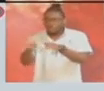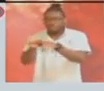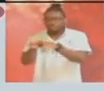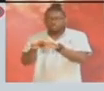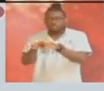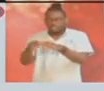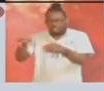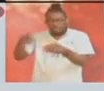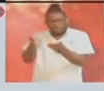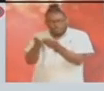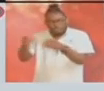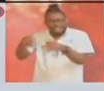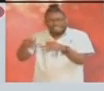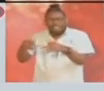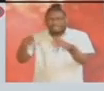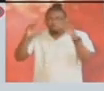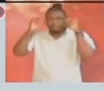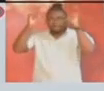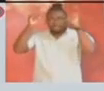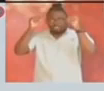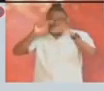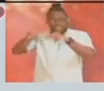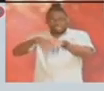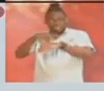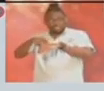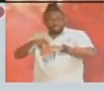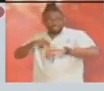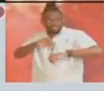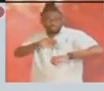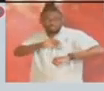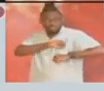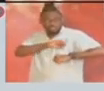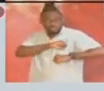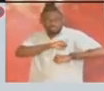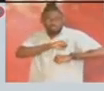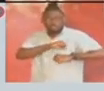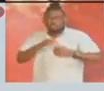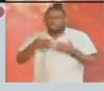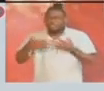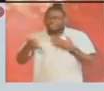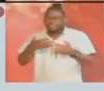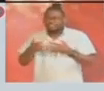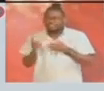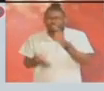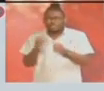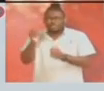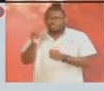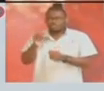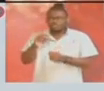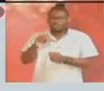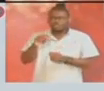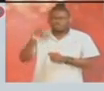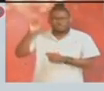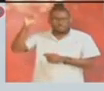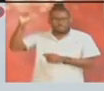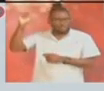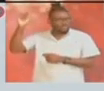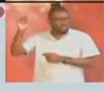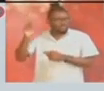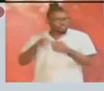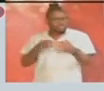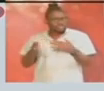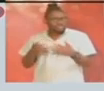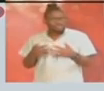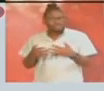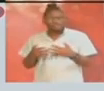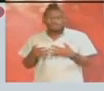The Minister of National Security, whether it's in Trinidad or Tobago, tour boats are